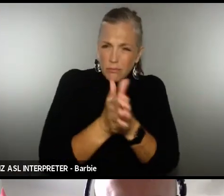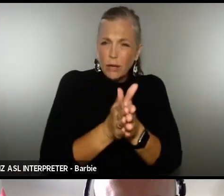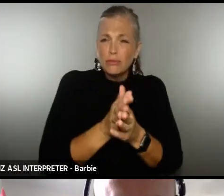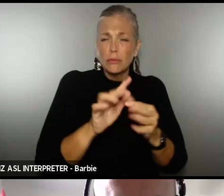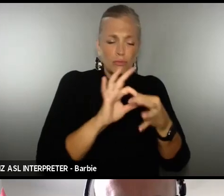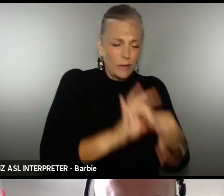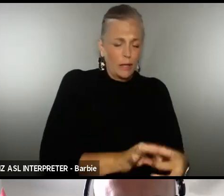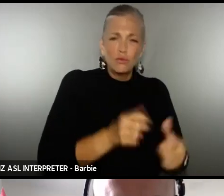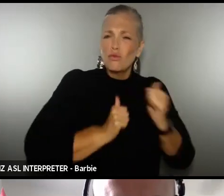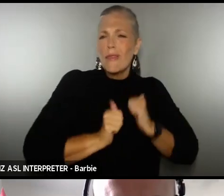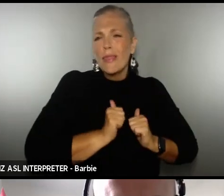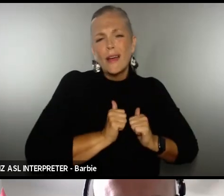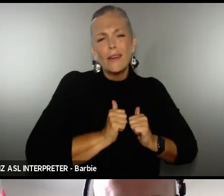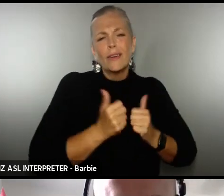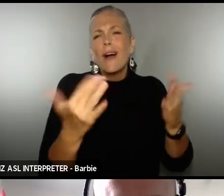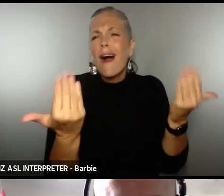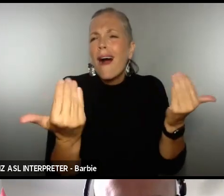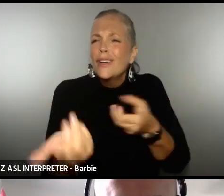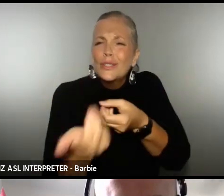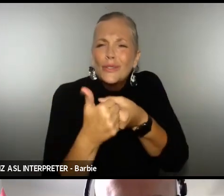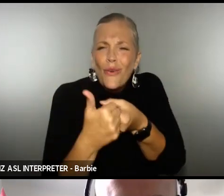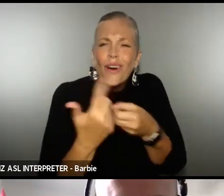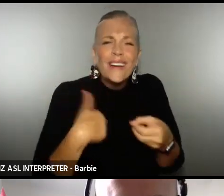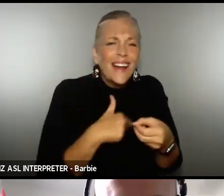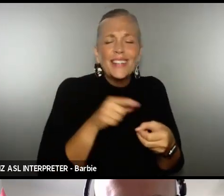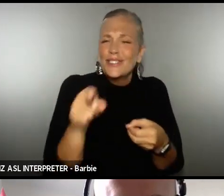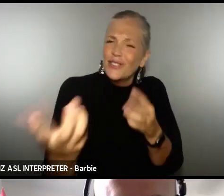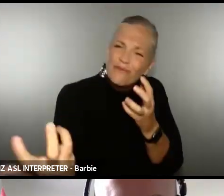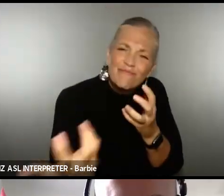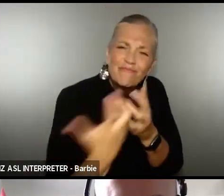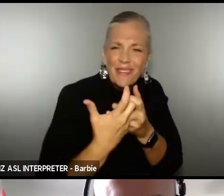Like you fit the criteria.